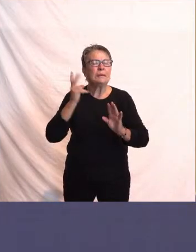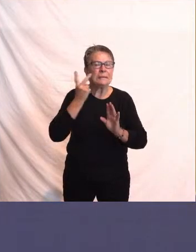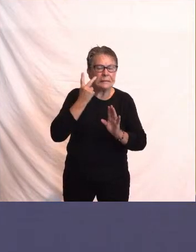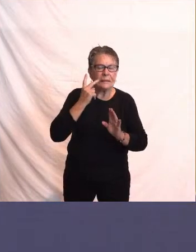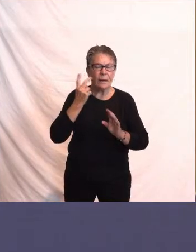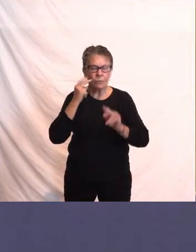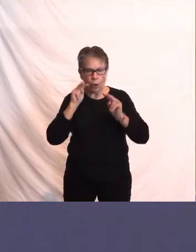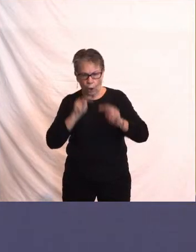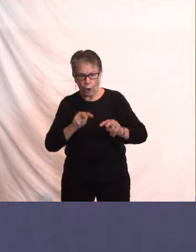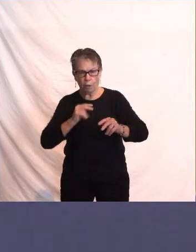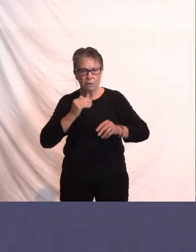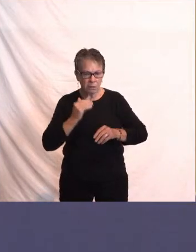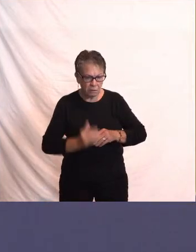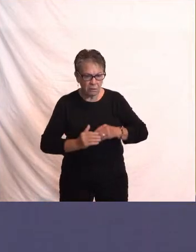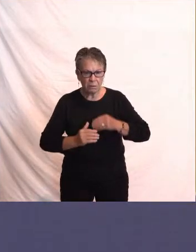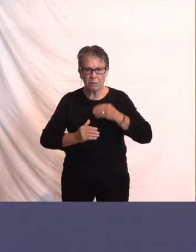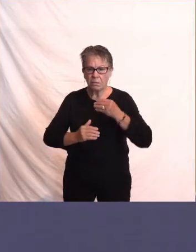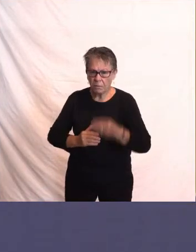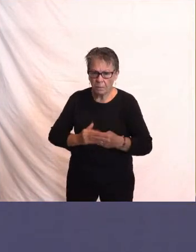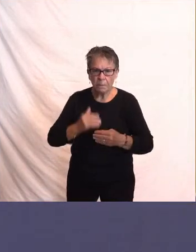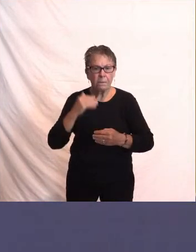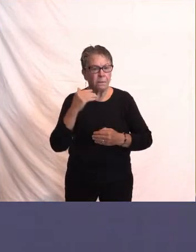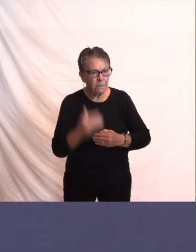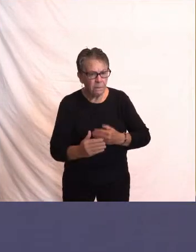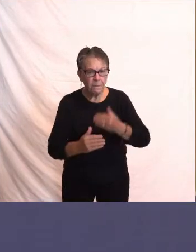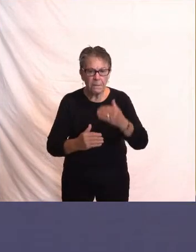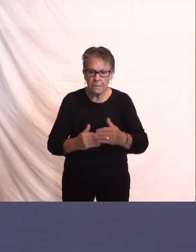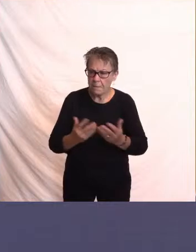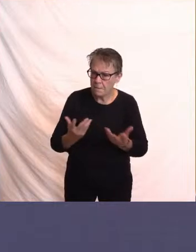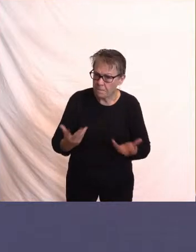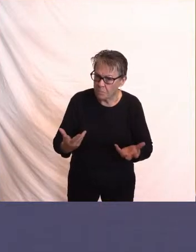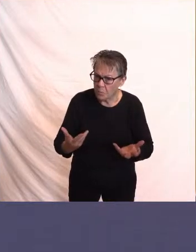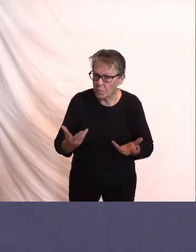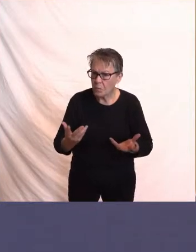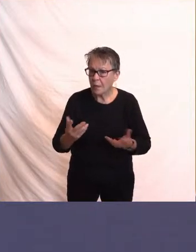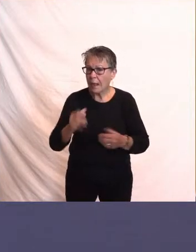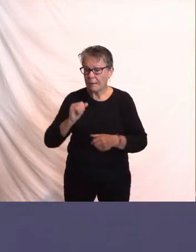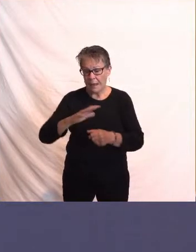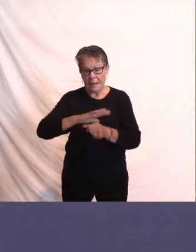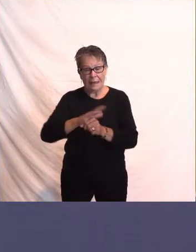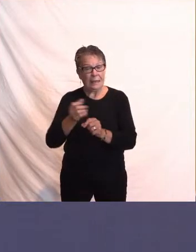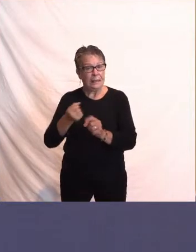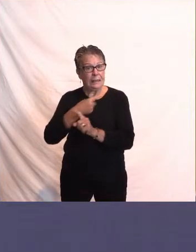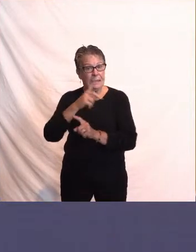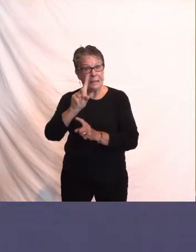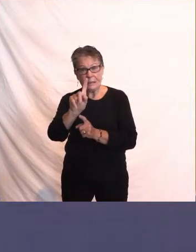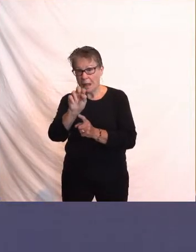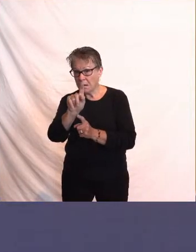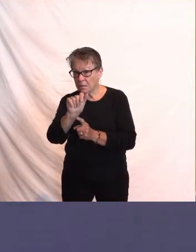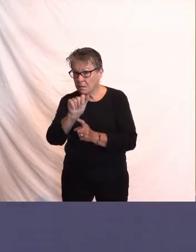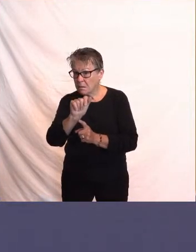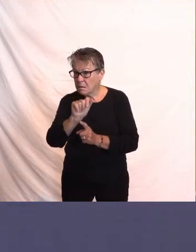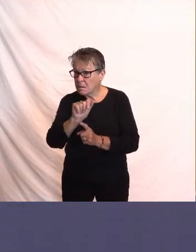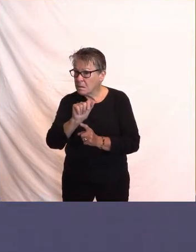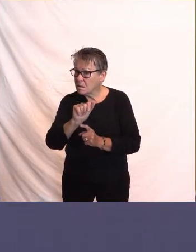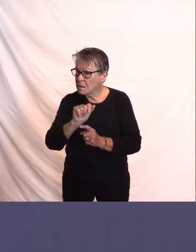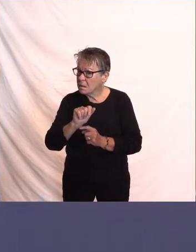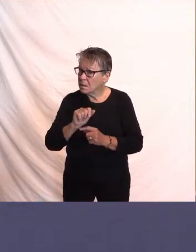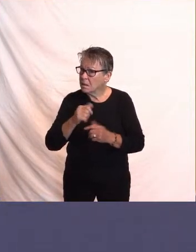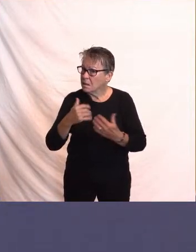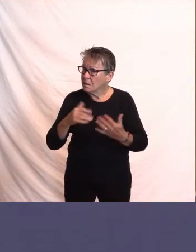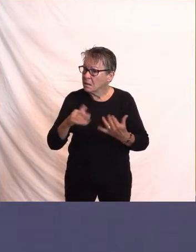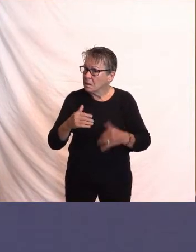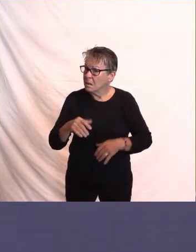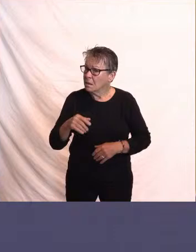bit not just New Jersey, it bit our country, and it still is. I mean, Alaska right now, you can't get a hospital bed in